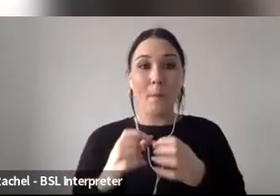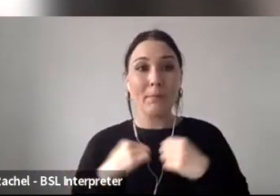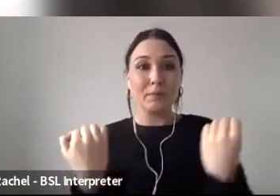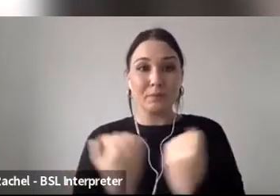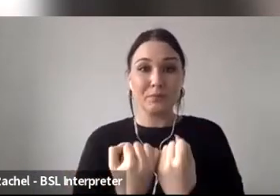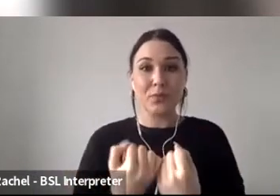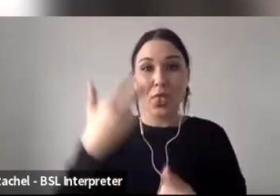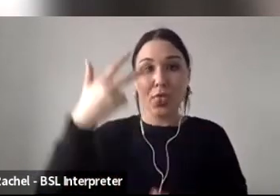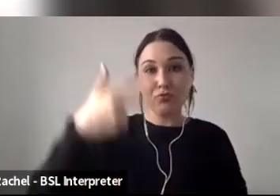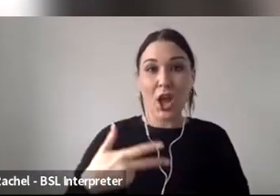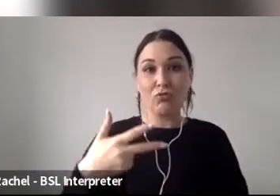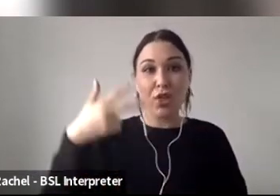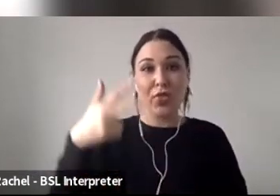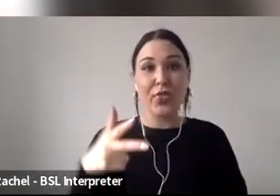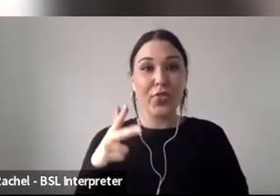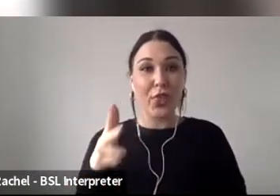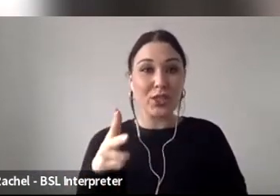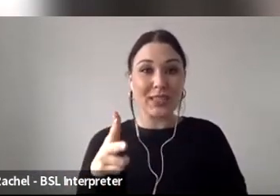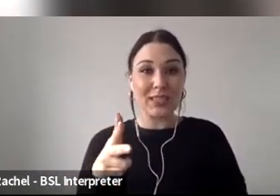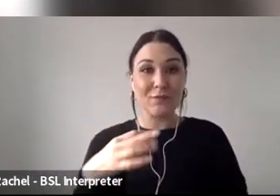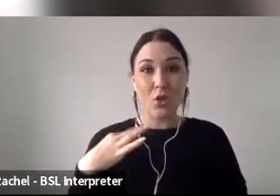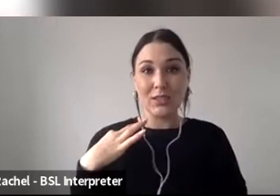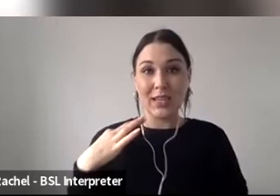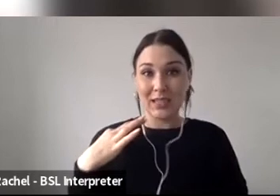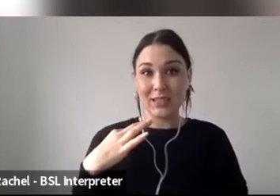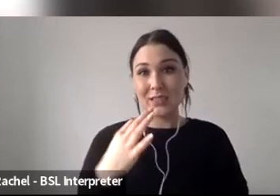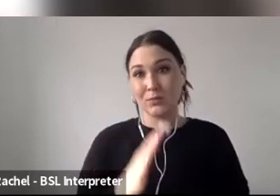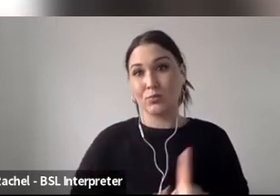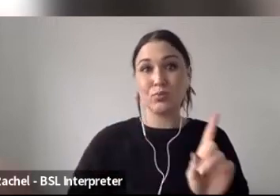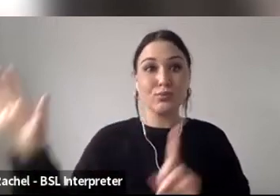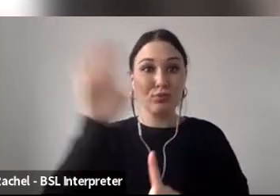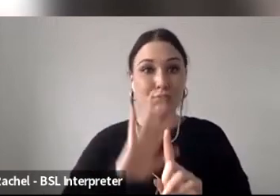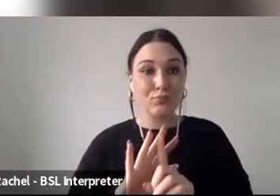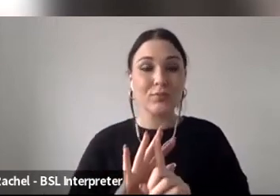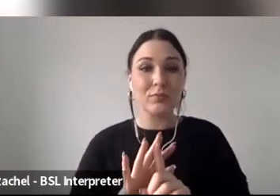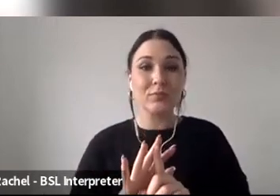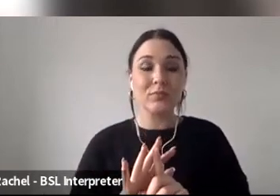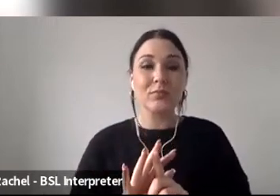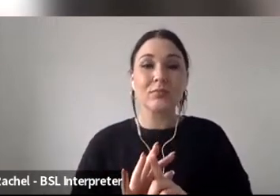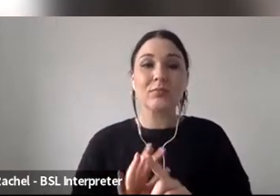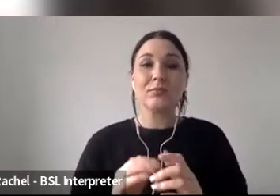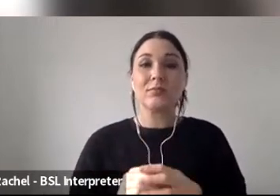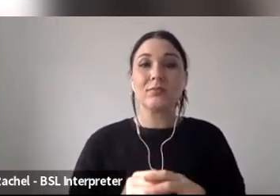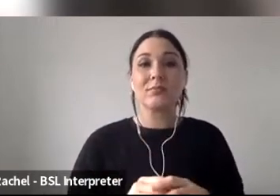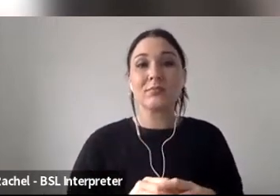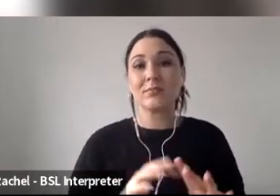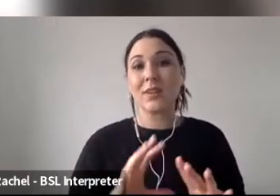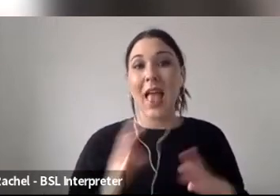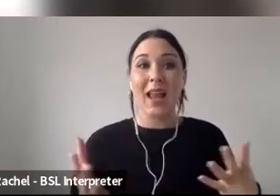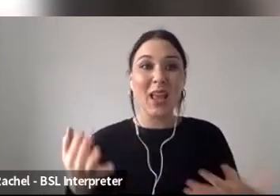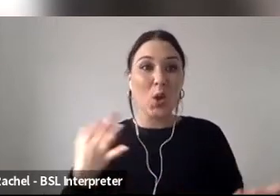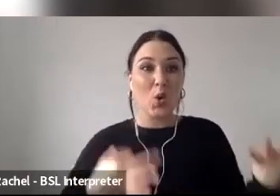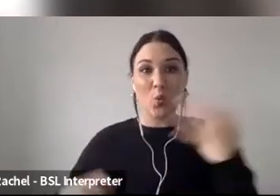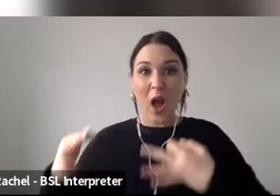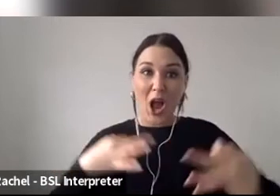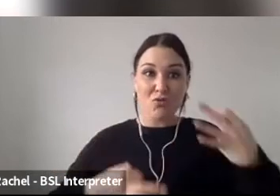330 volunteers across the country, and effectively any sort of inquiry that